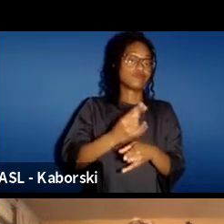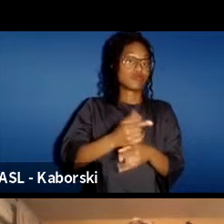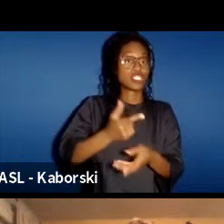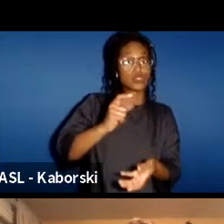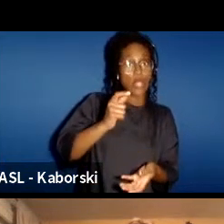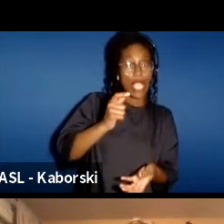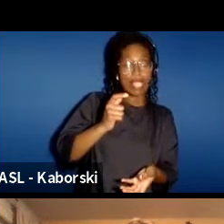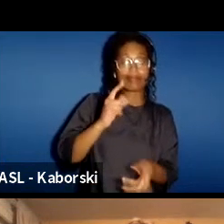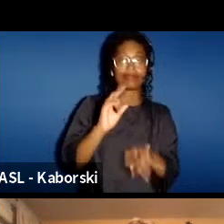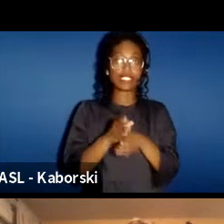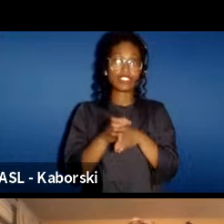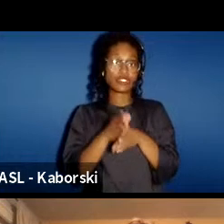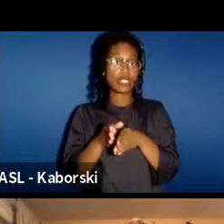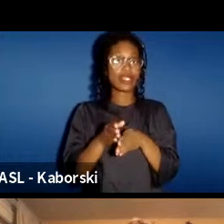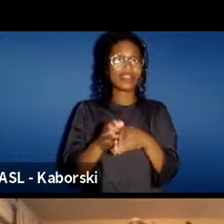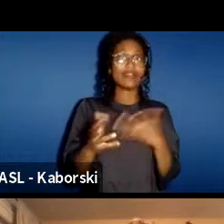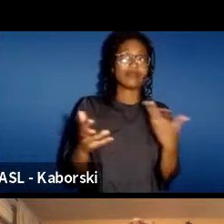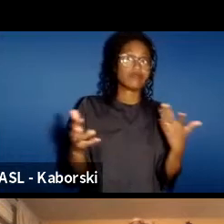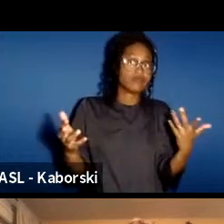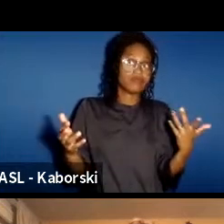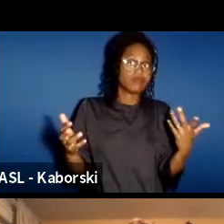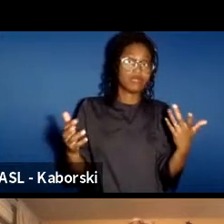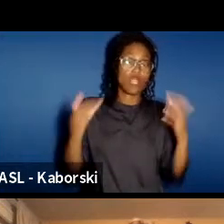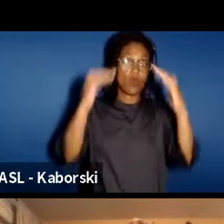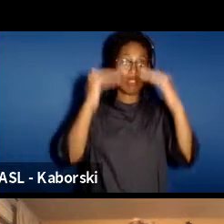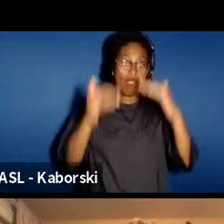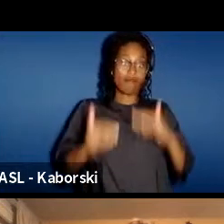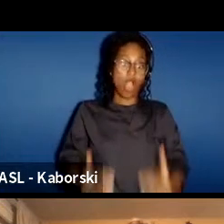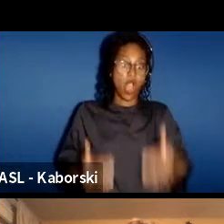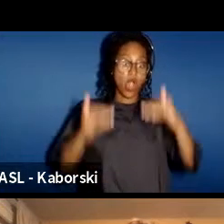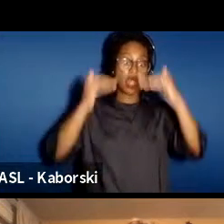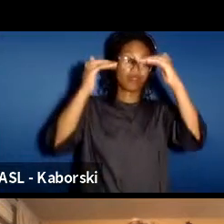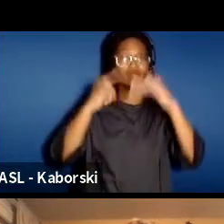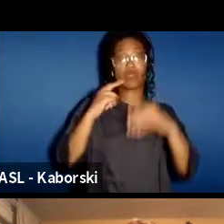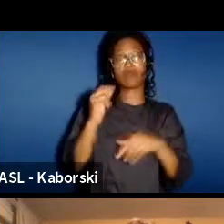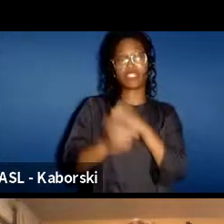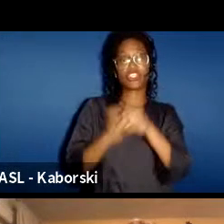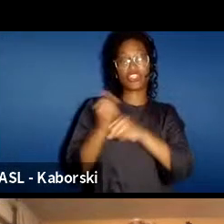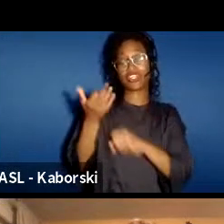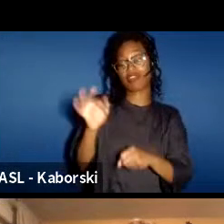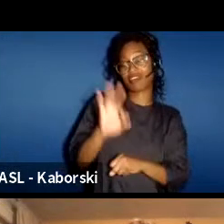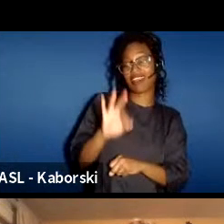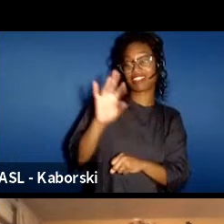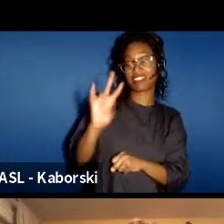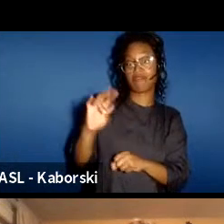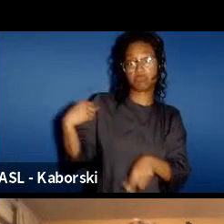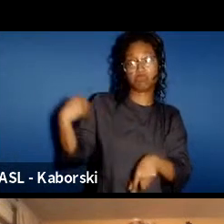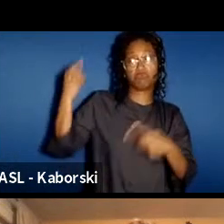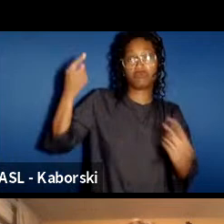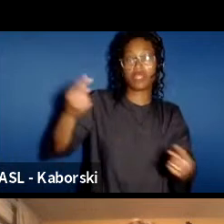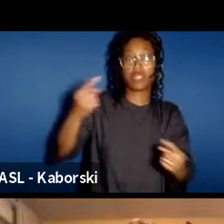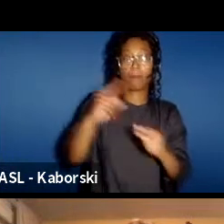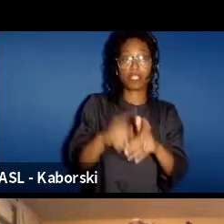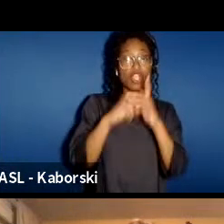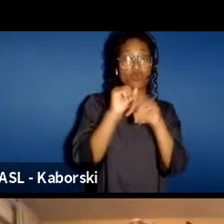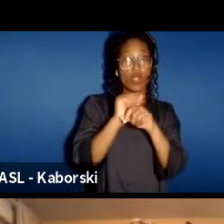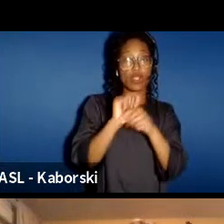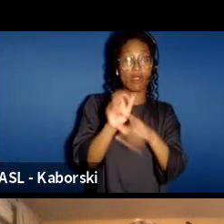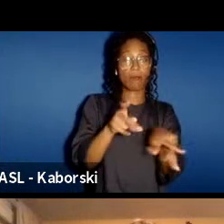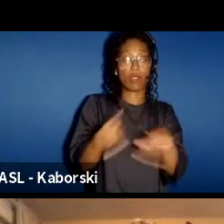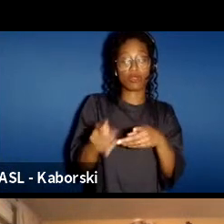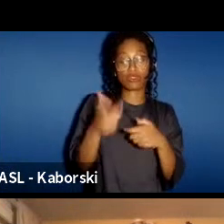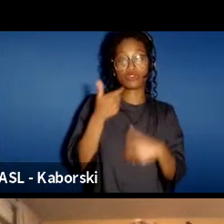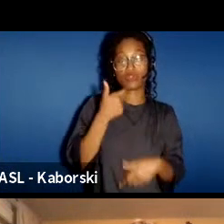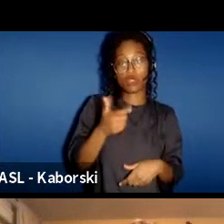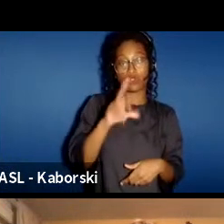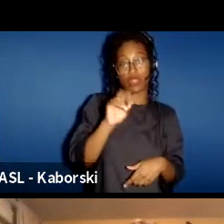of it or another, one tier of it or another from 1997. but started working at the Party Source in 2001, and that